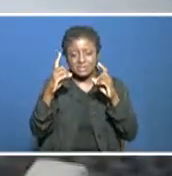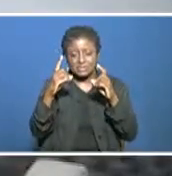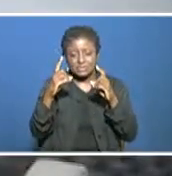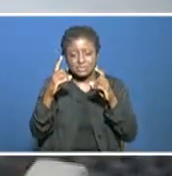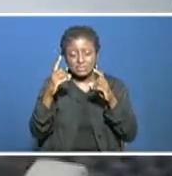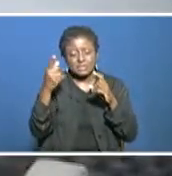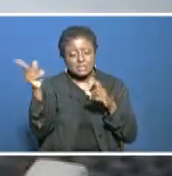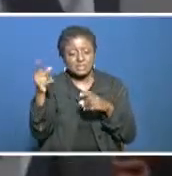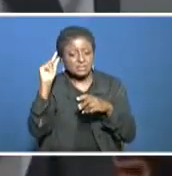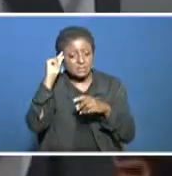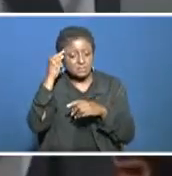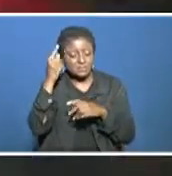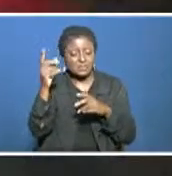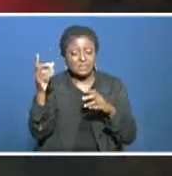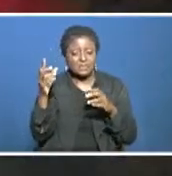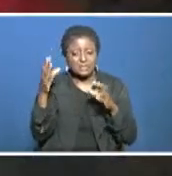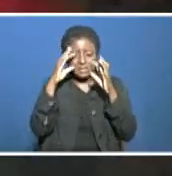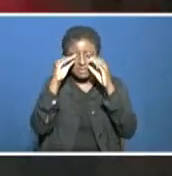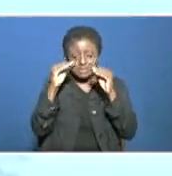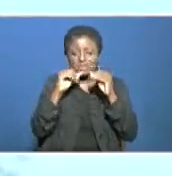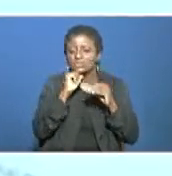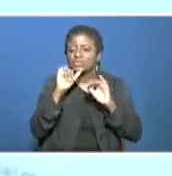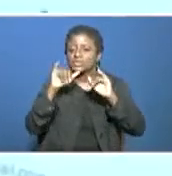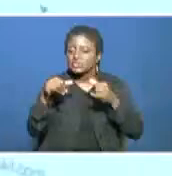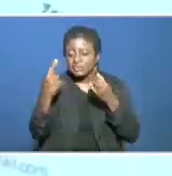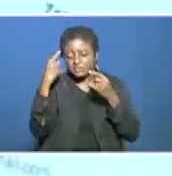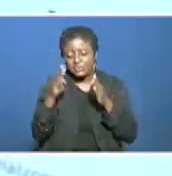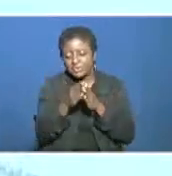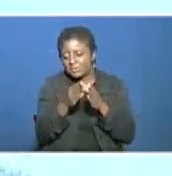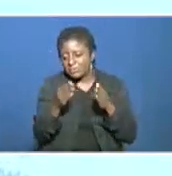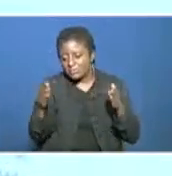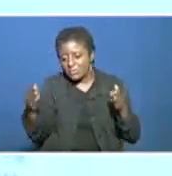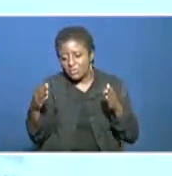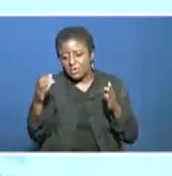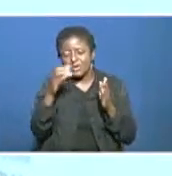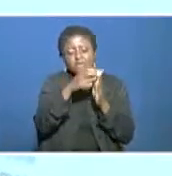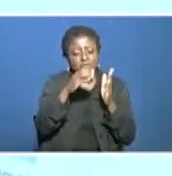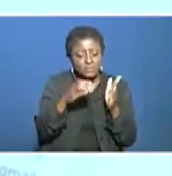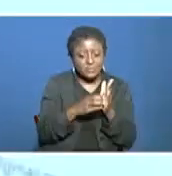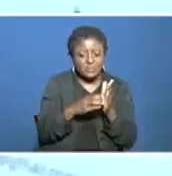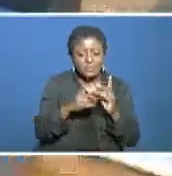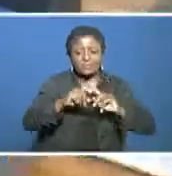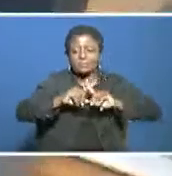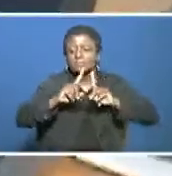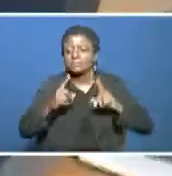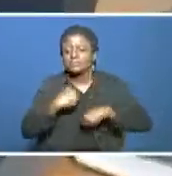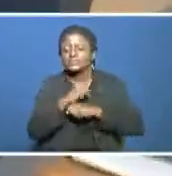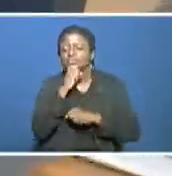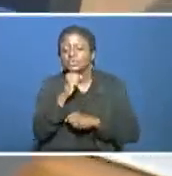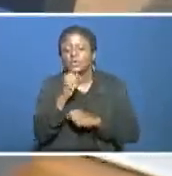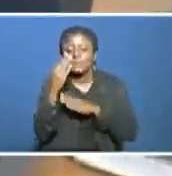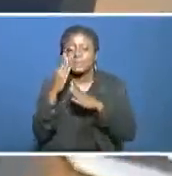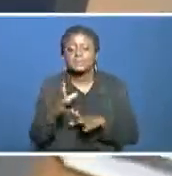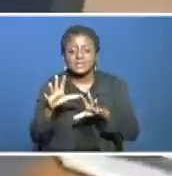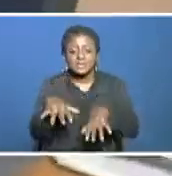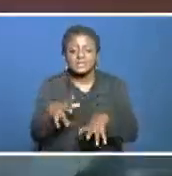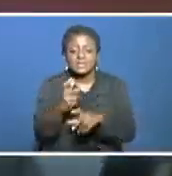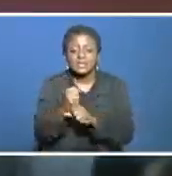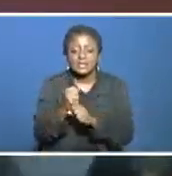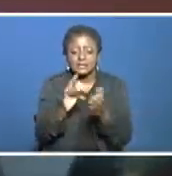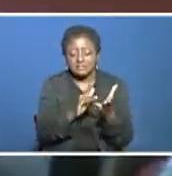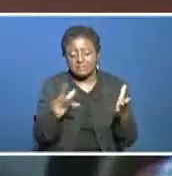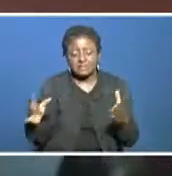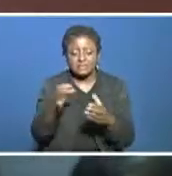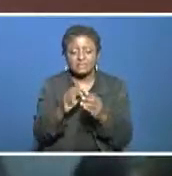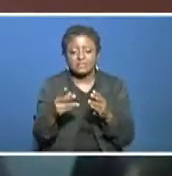educate not just for the broad curriculum, but ensure that Bahamians can take advantage of the opportunities the country is seeking to stimulate in